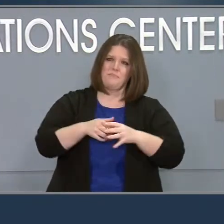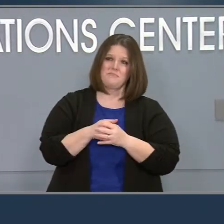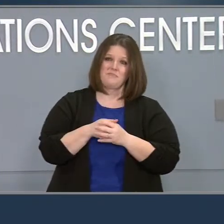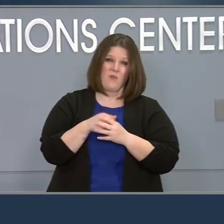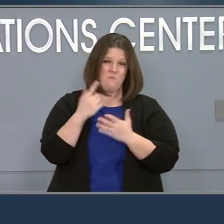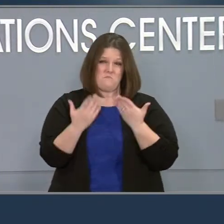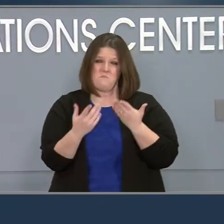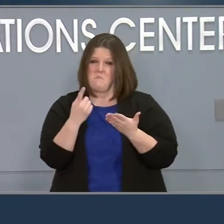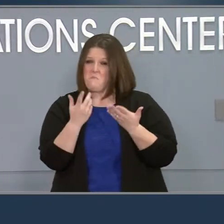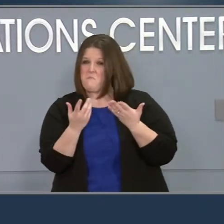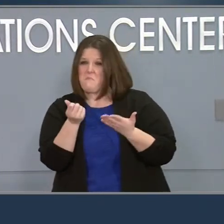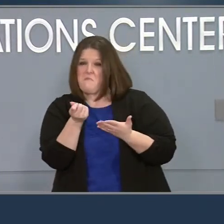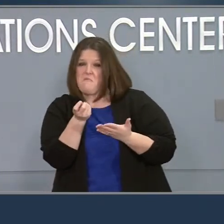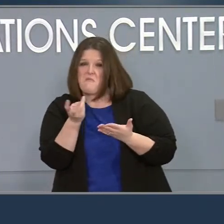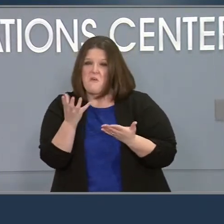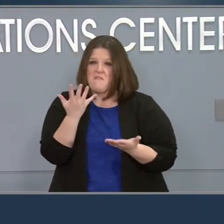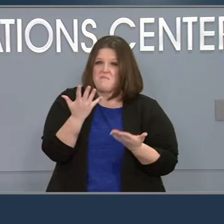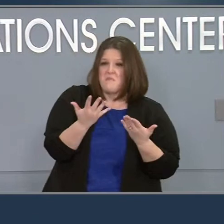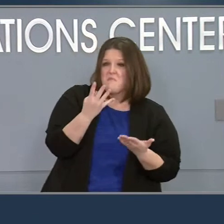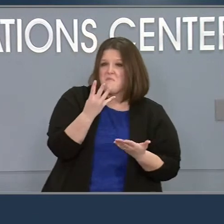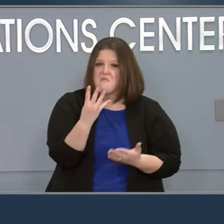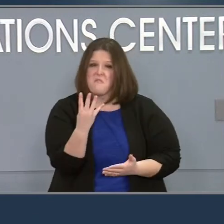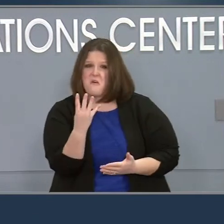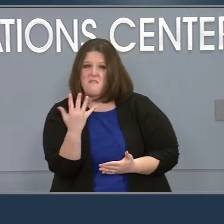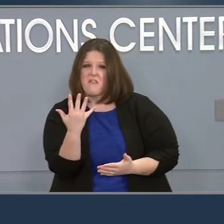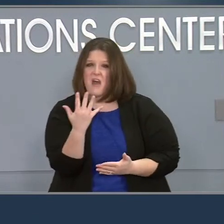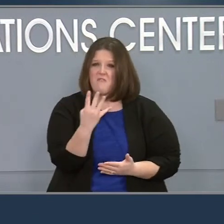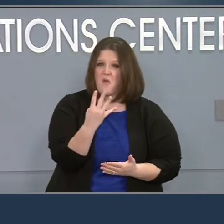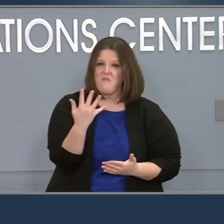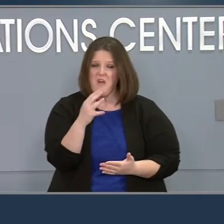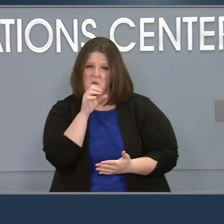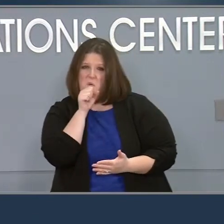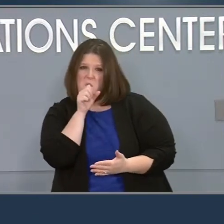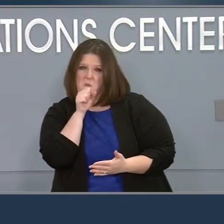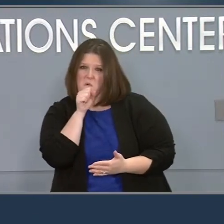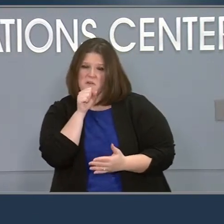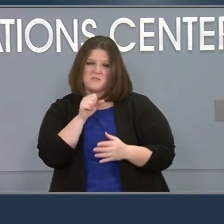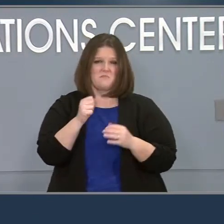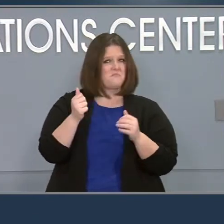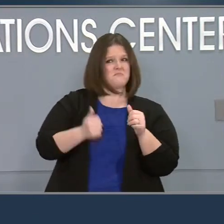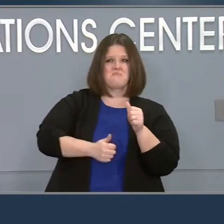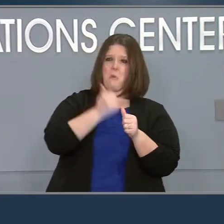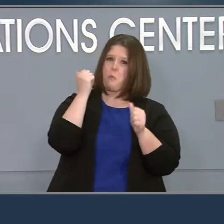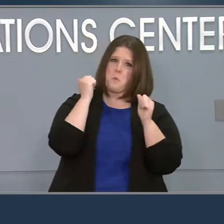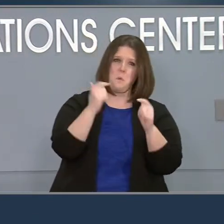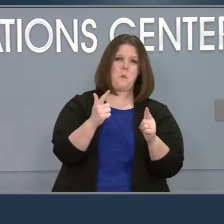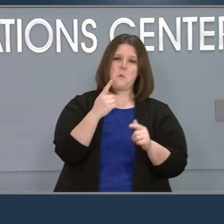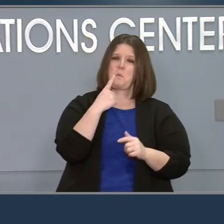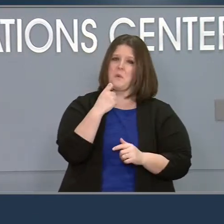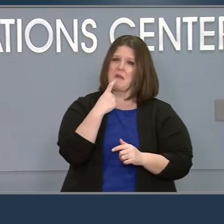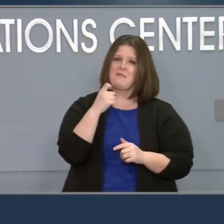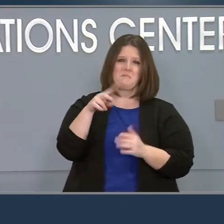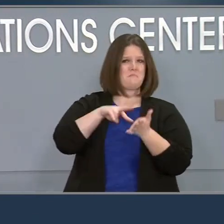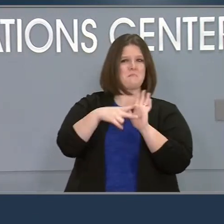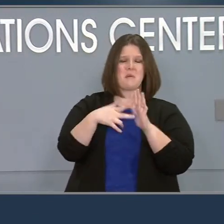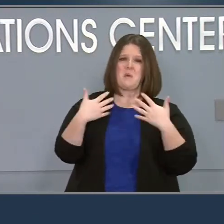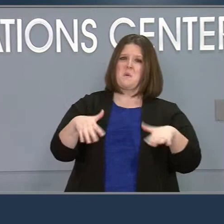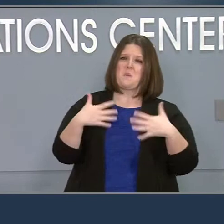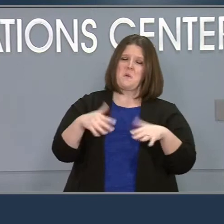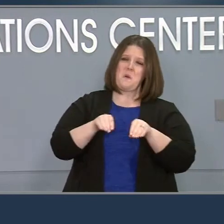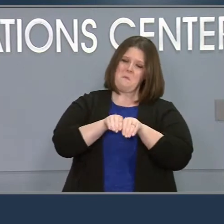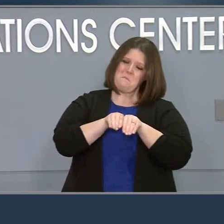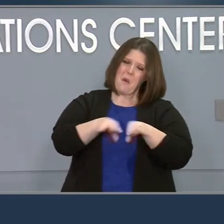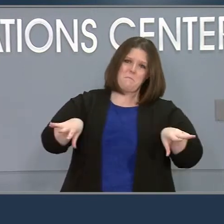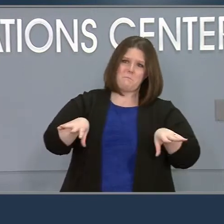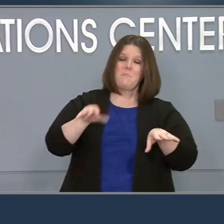a few counties are red. These increases that we are seeing in cases, hospitalizations, and community transmission are still